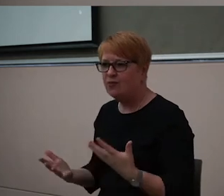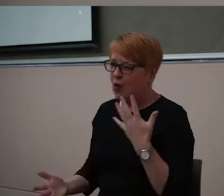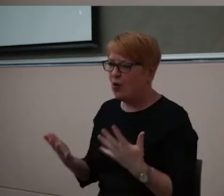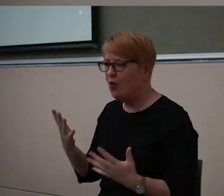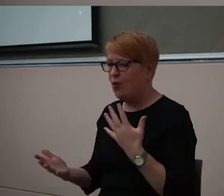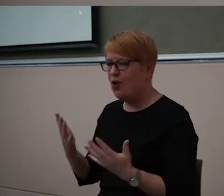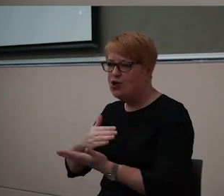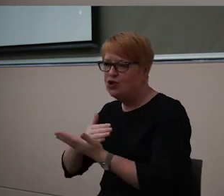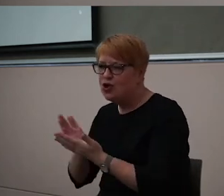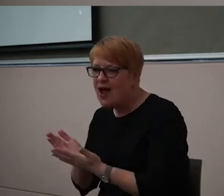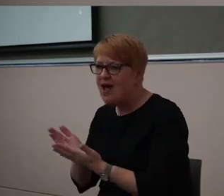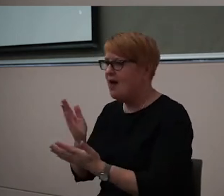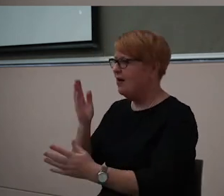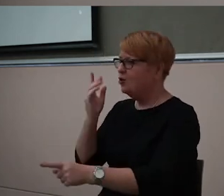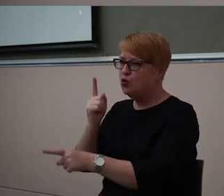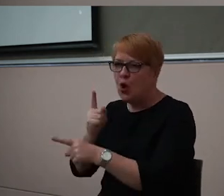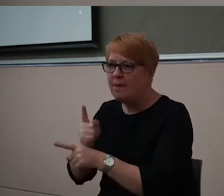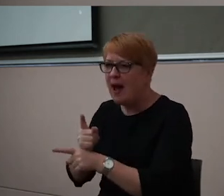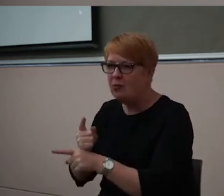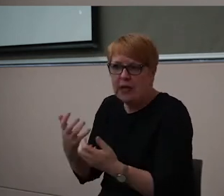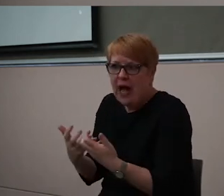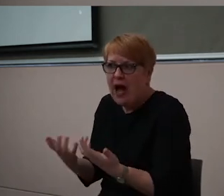share, lean into, talk about.